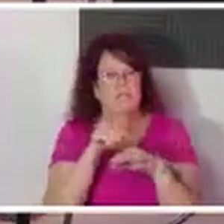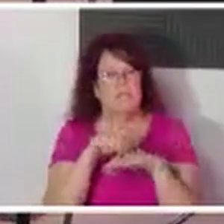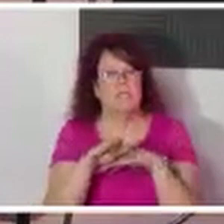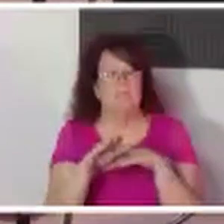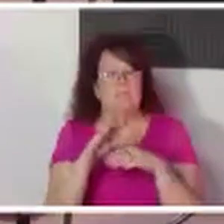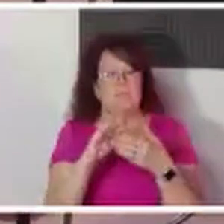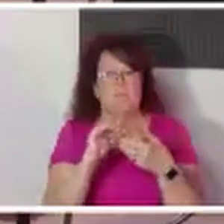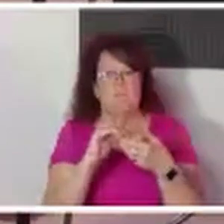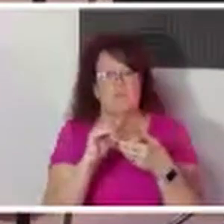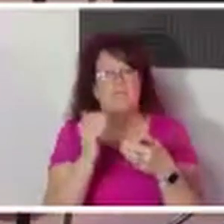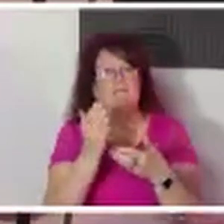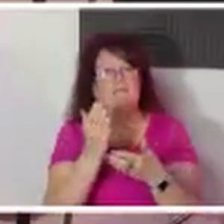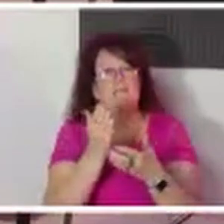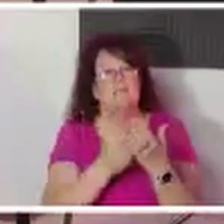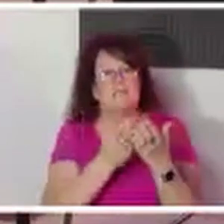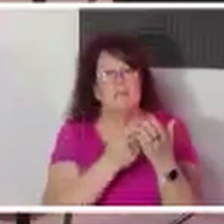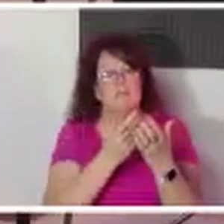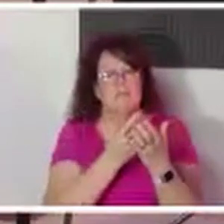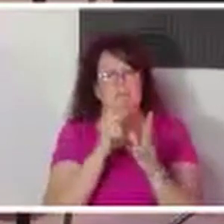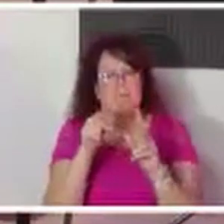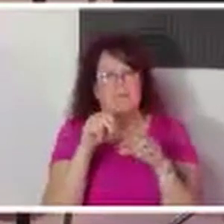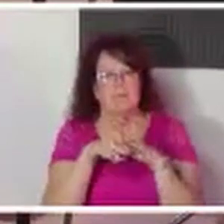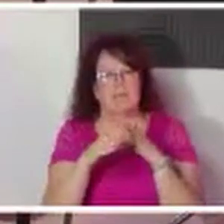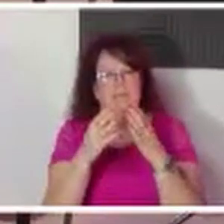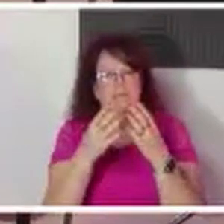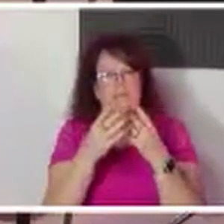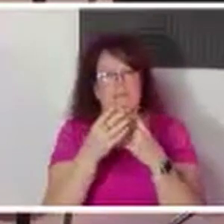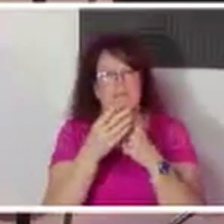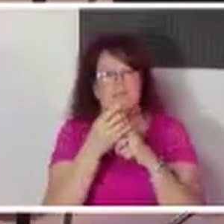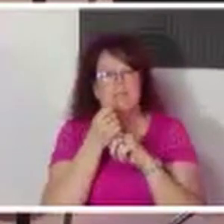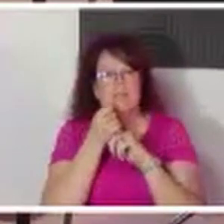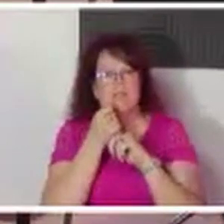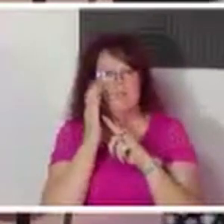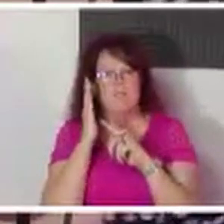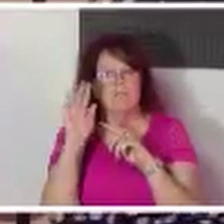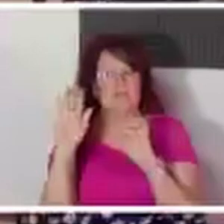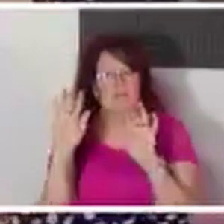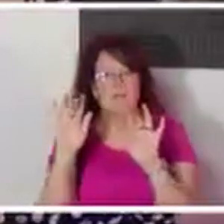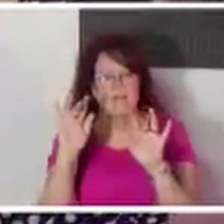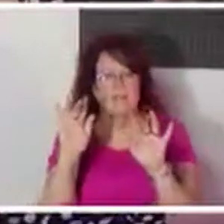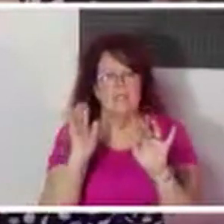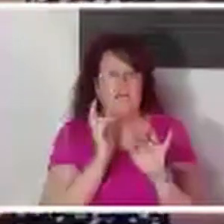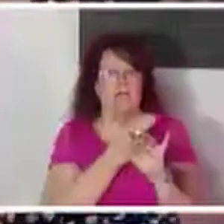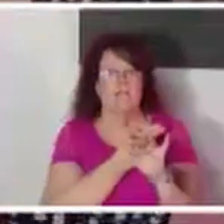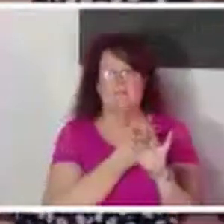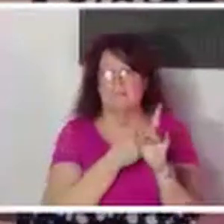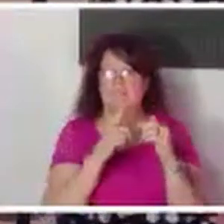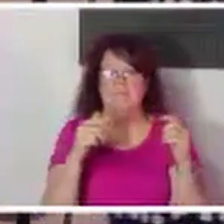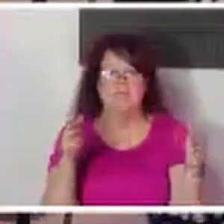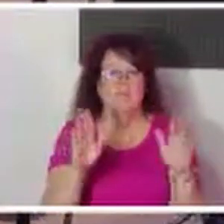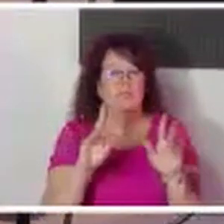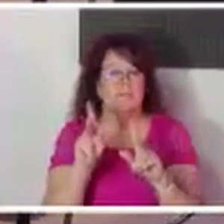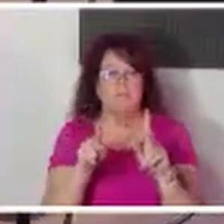Sometimes individuals that are in custody will reach out. I got a lot of weird phone calls, but all kinds of ways people will